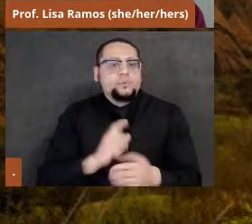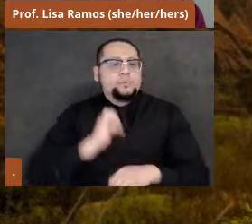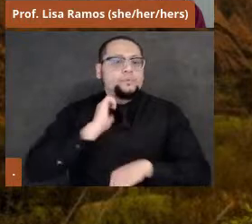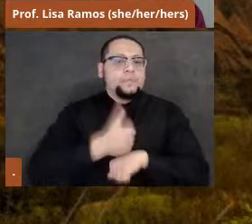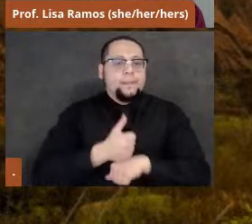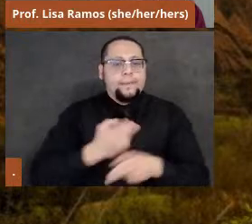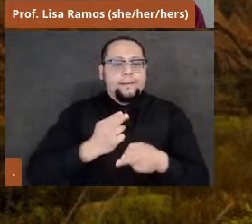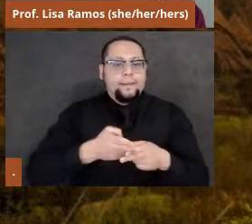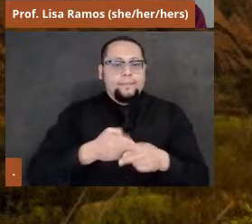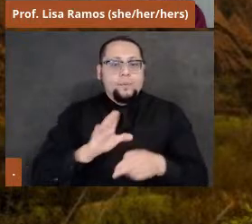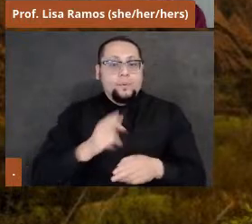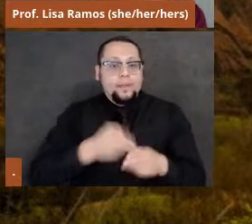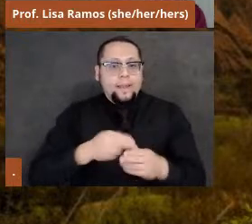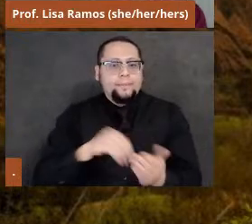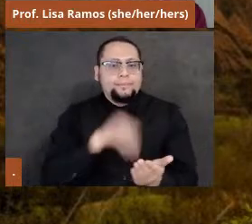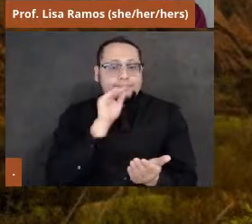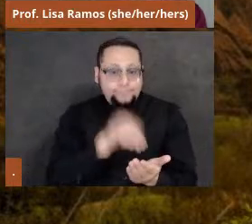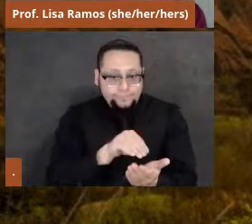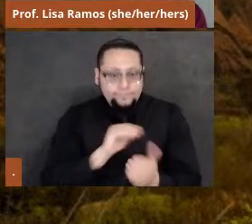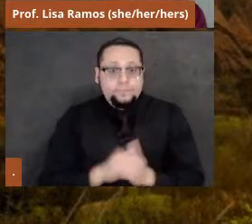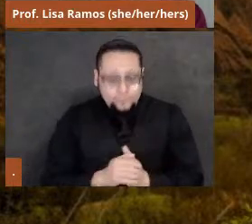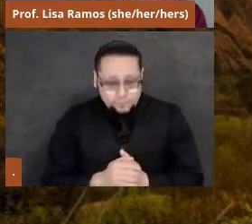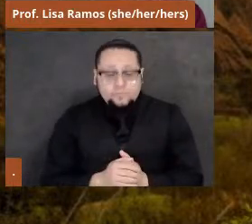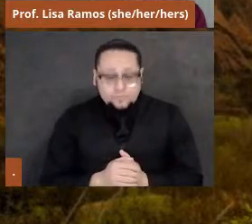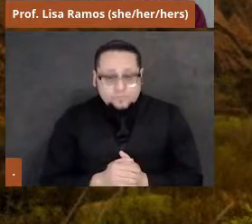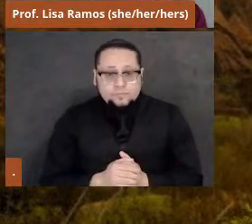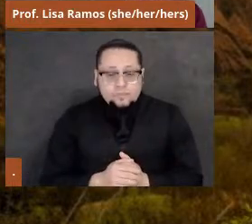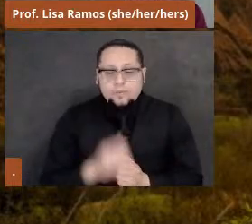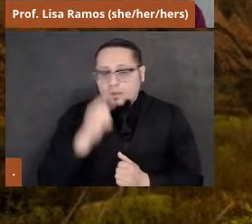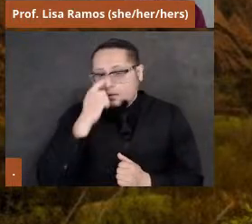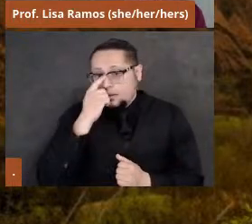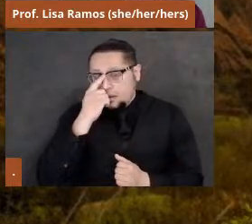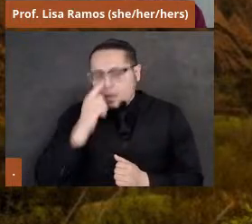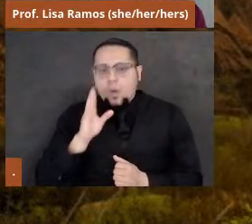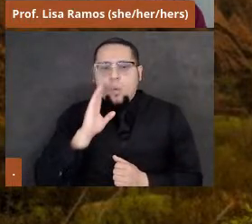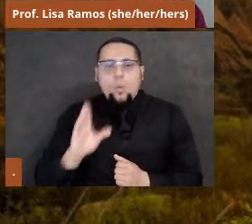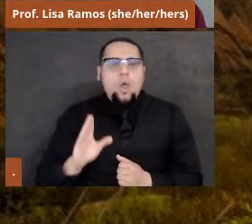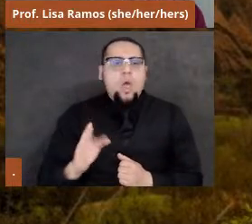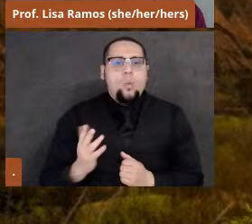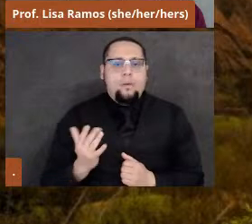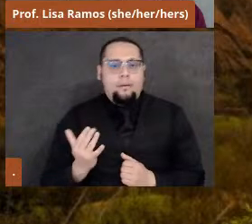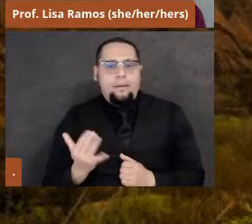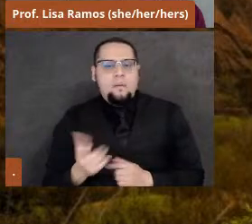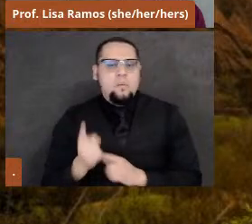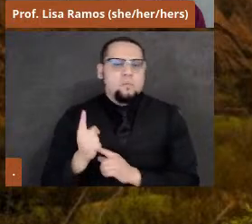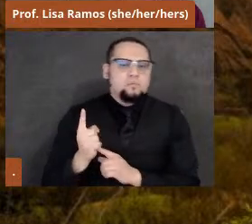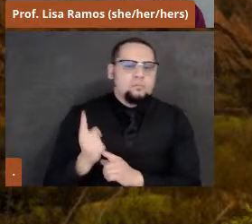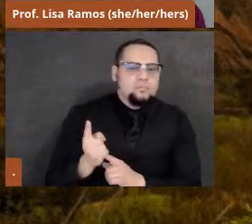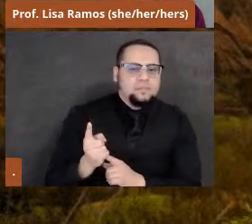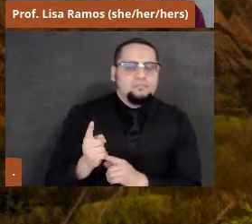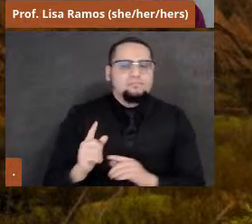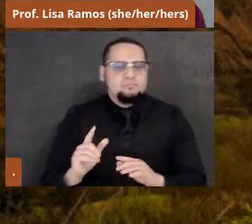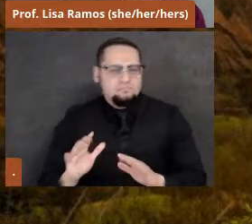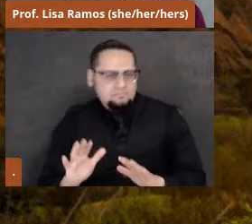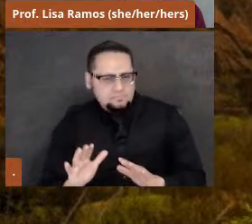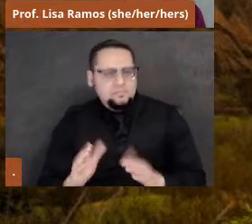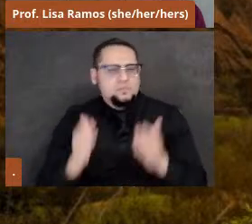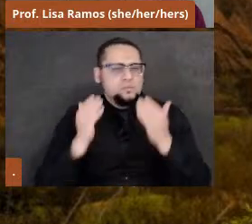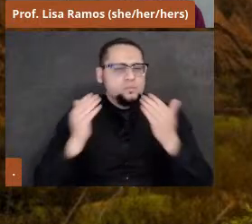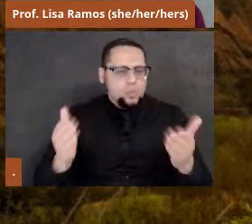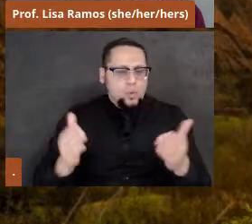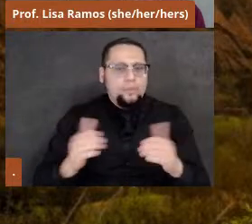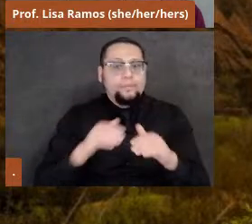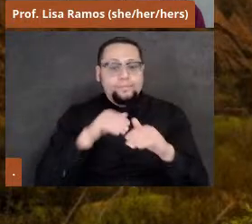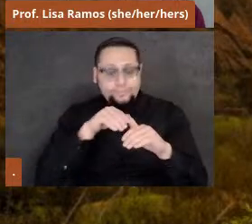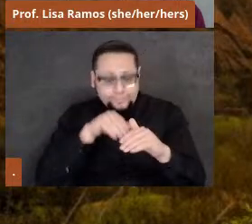so you can just put your name there. We're going to give you a minute or two to go ahead and enter your names and